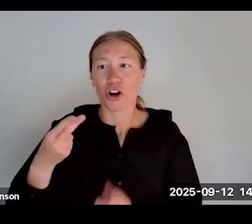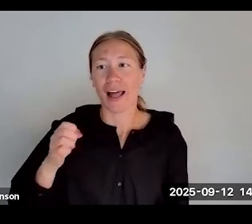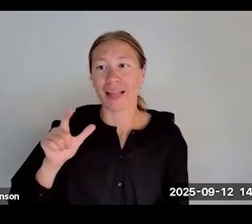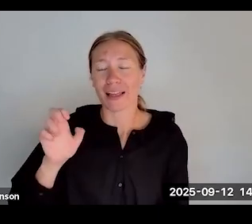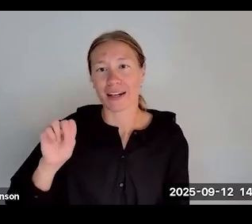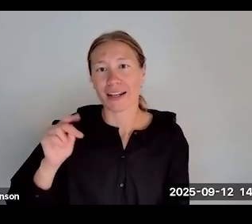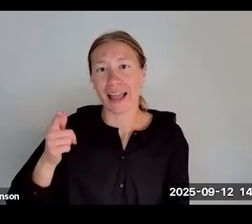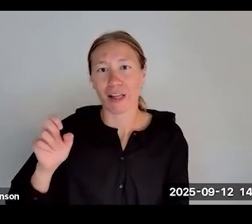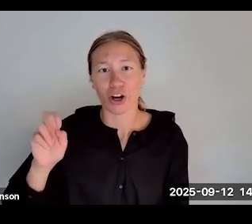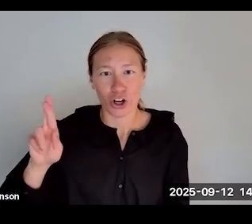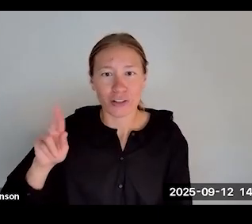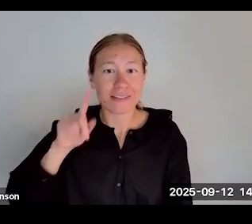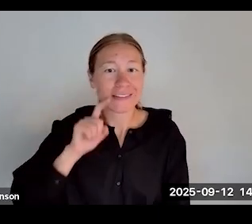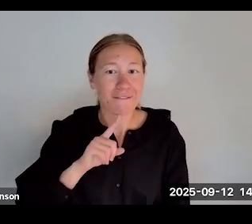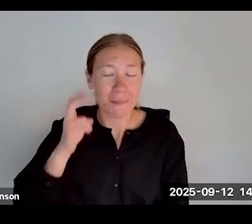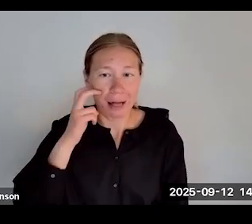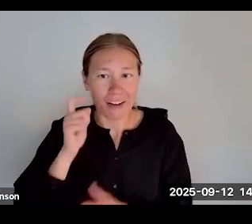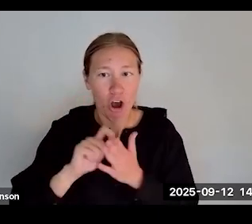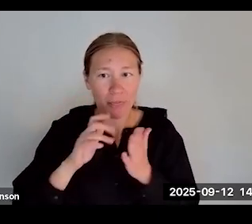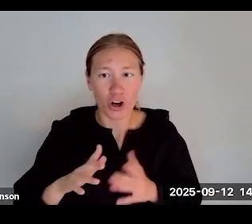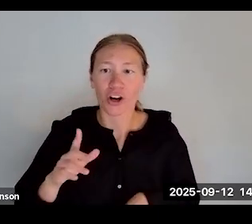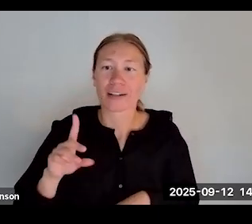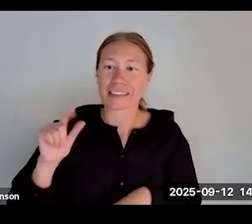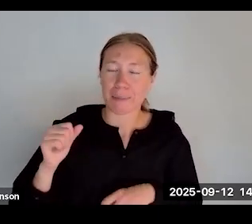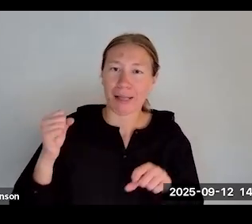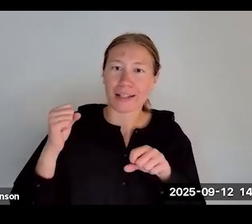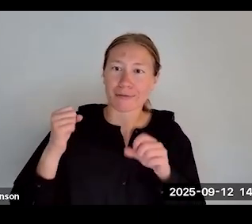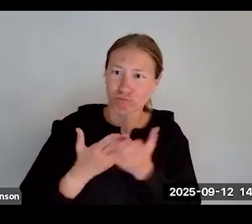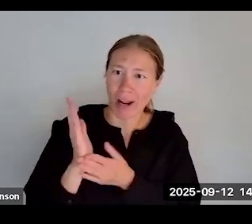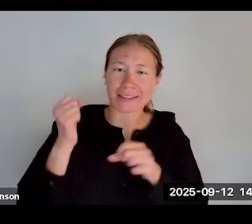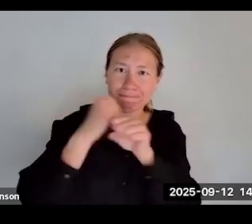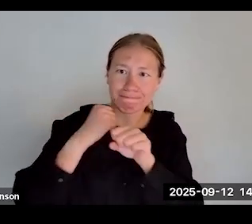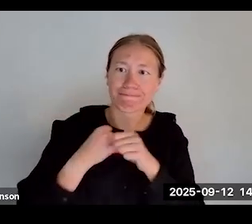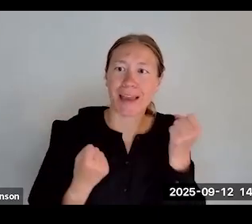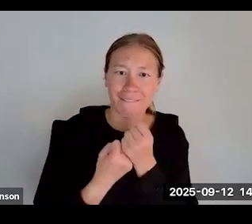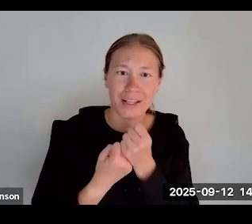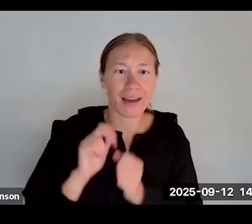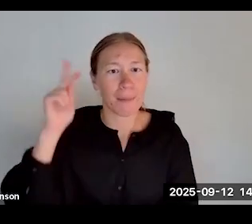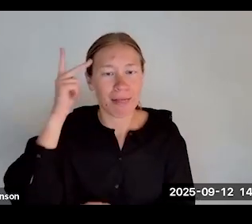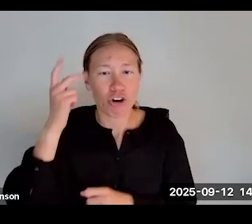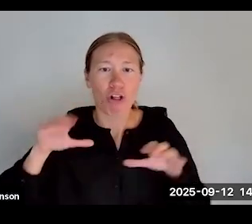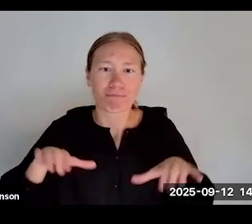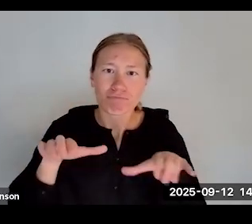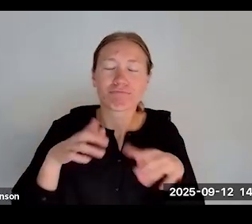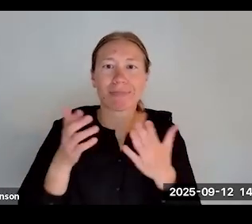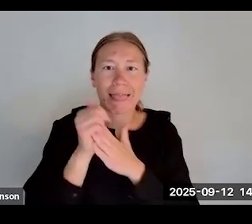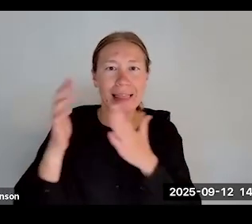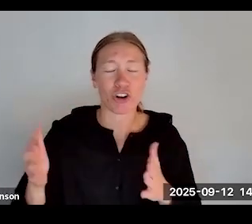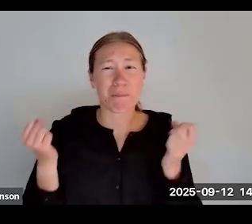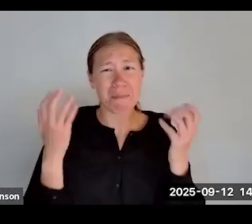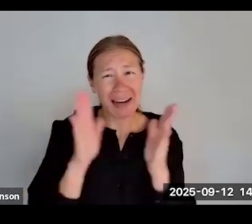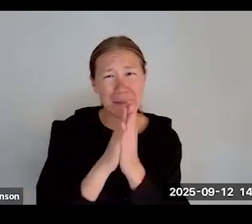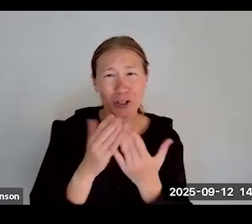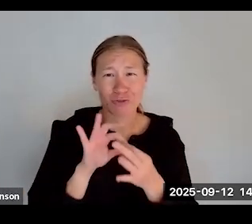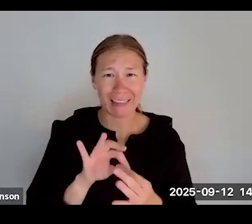rights advocate, political activist, and leader. There are many books written about Helen Keller, but I picked